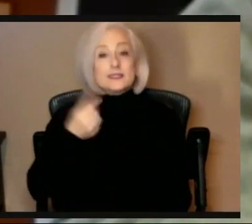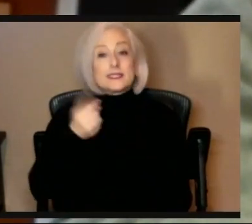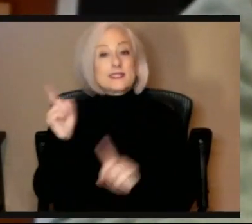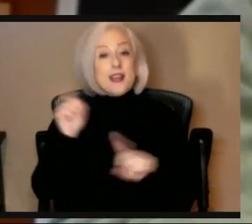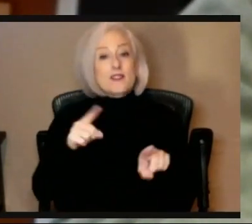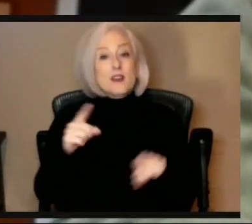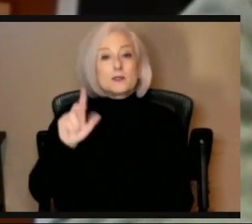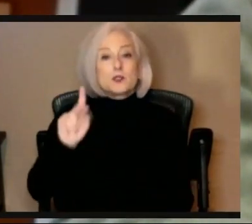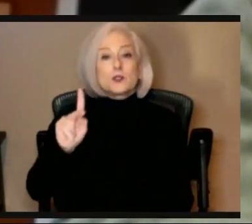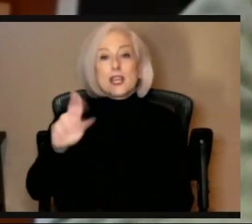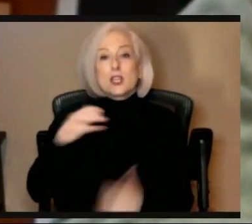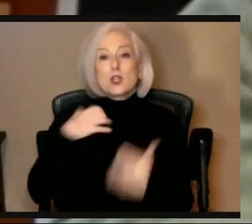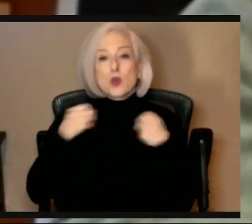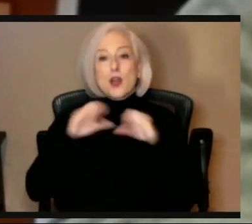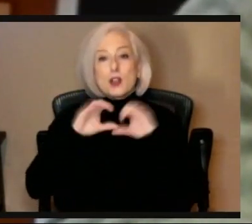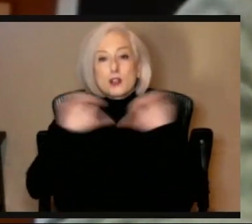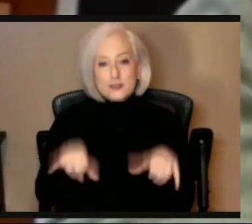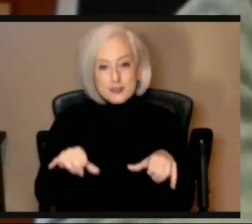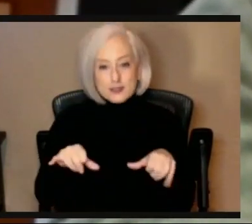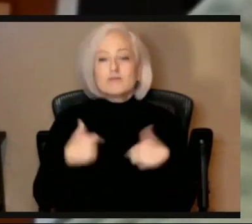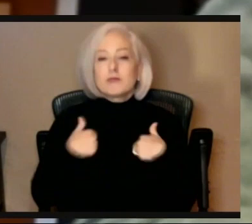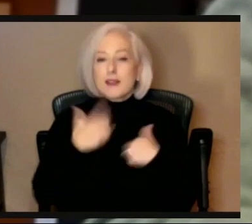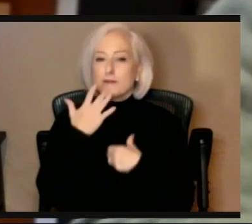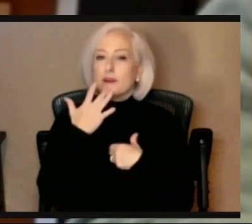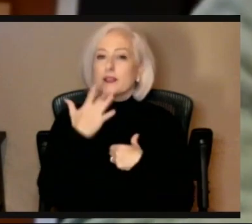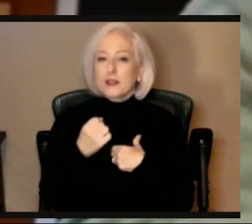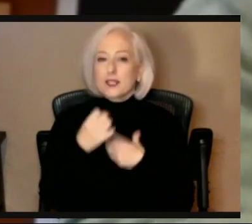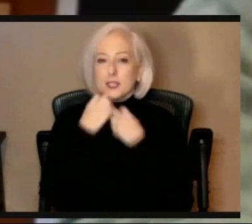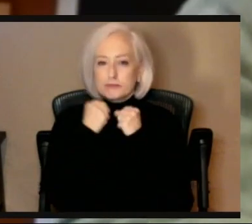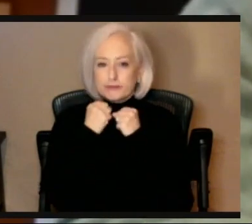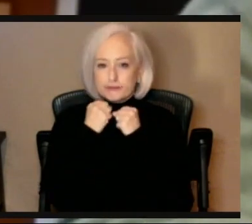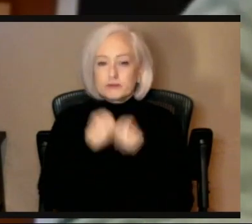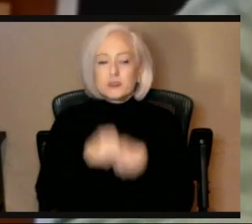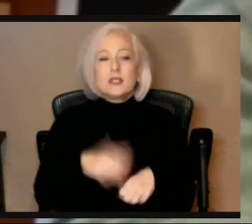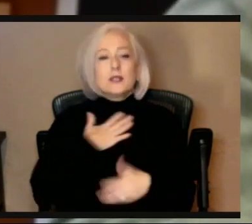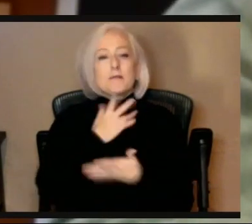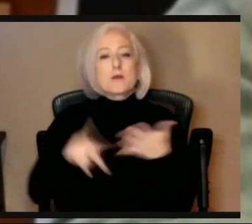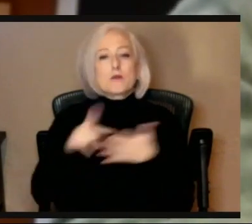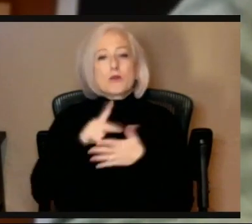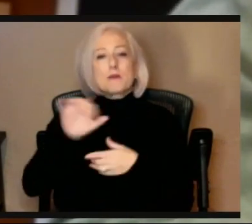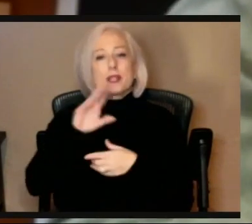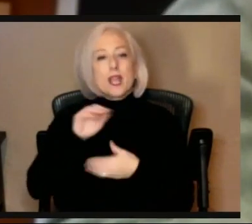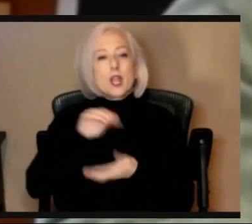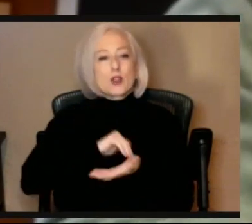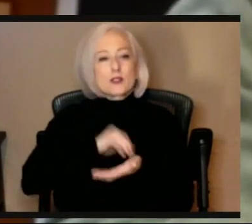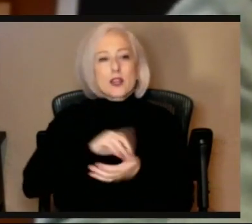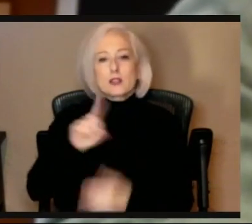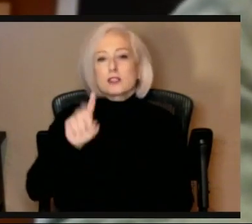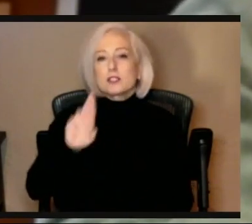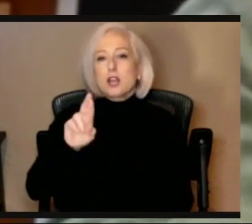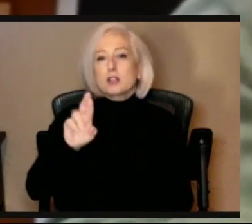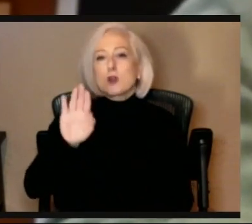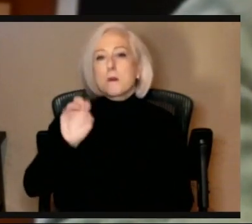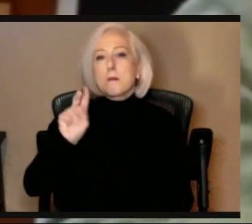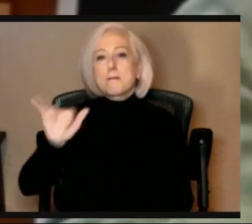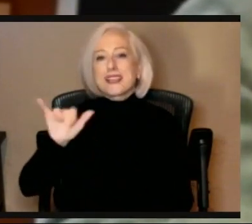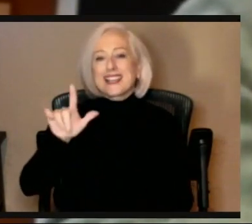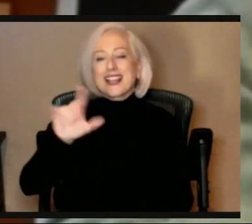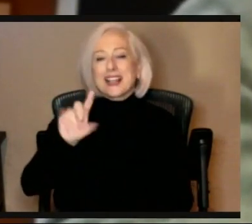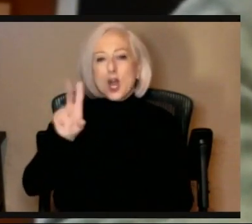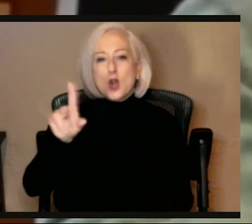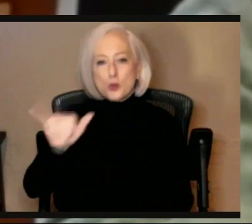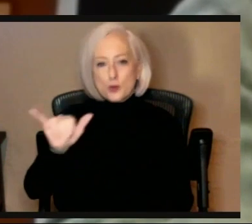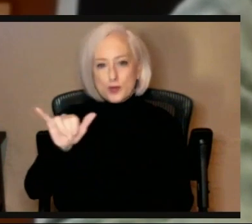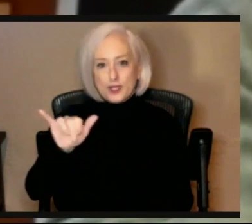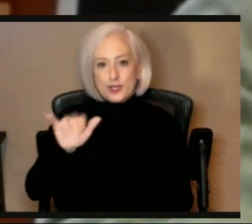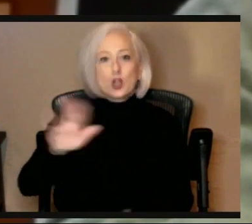health system, I've been very fortunate. My primary care doctor, Dr. Becky Lowry, and her